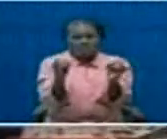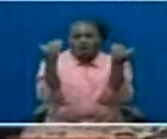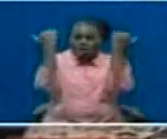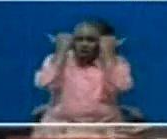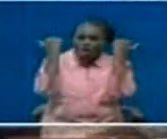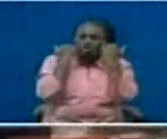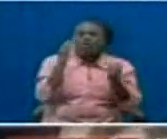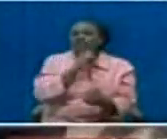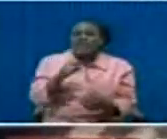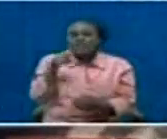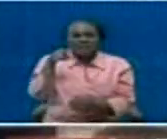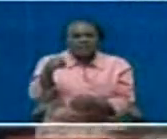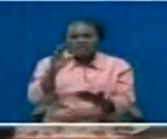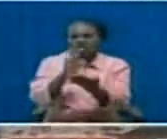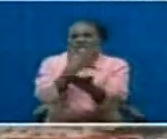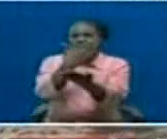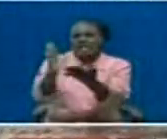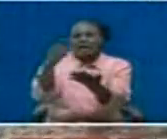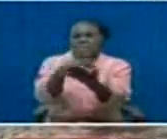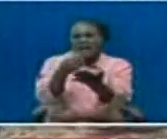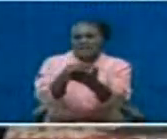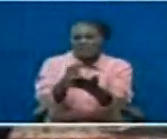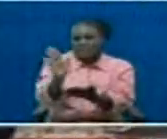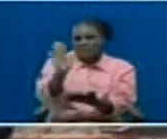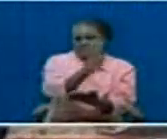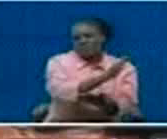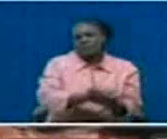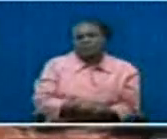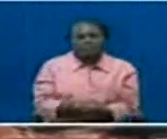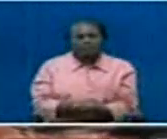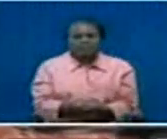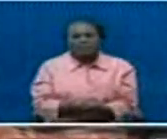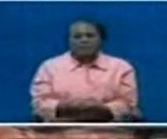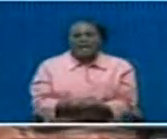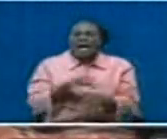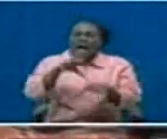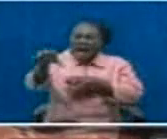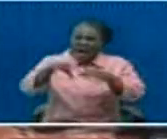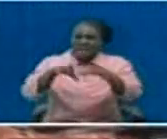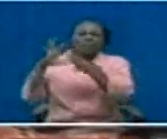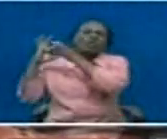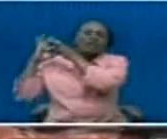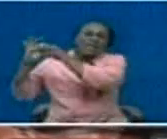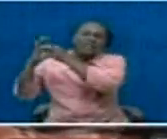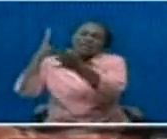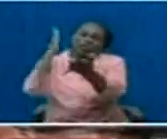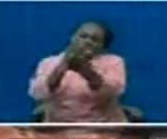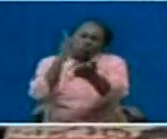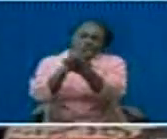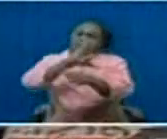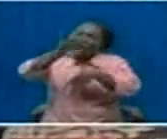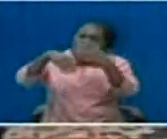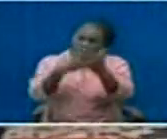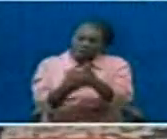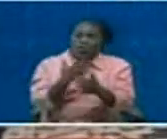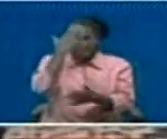elders are the ones who will divide the money among themselves. Again, barbaric. Barbaric culture. Yeah. All this thing is barbaric.